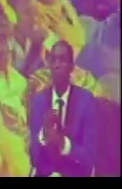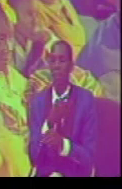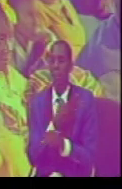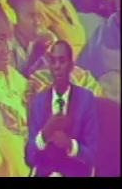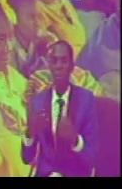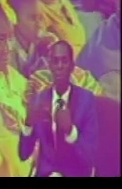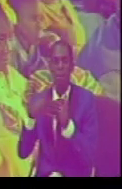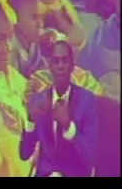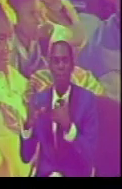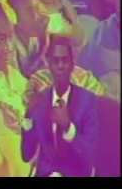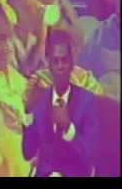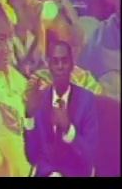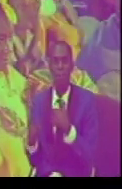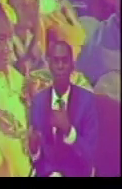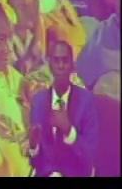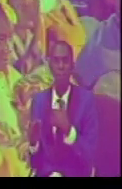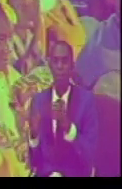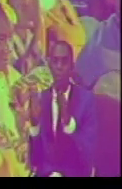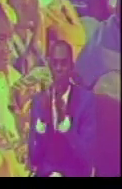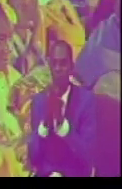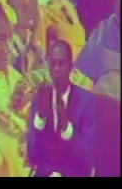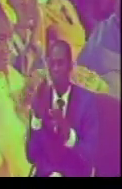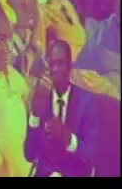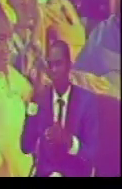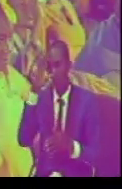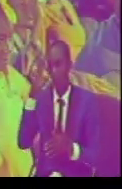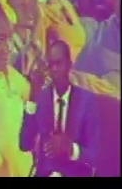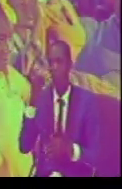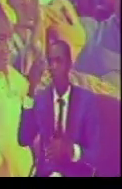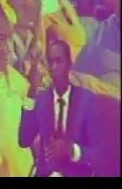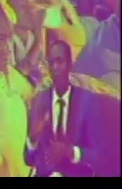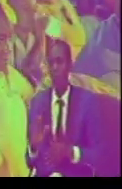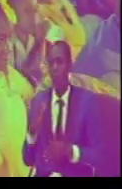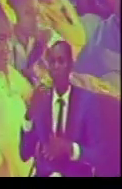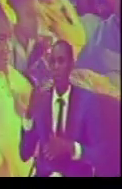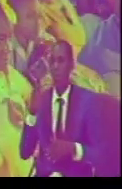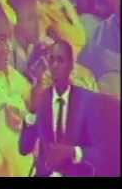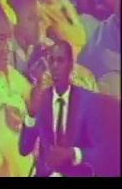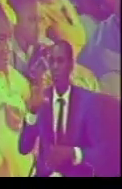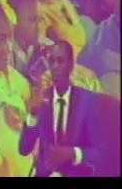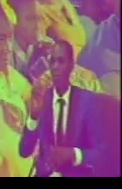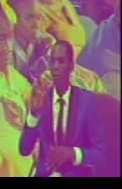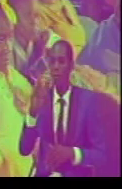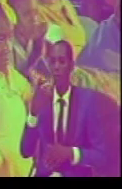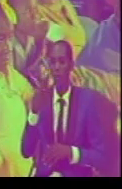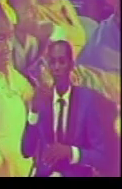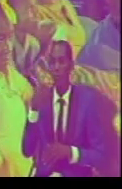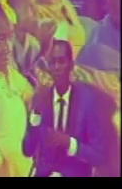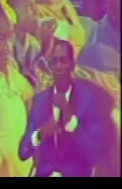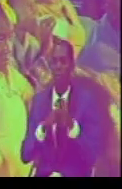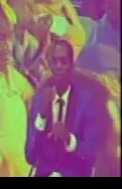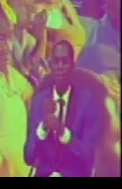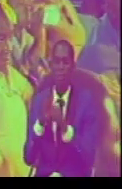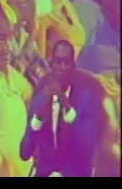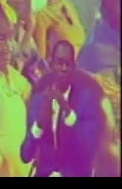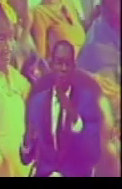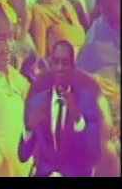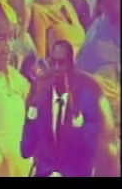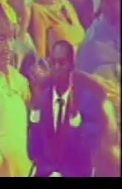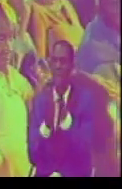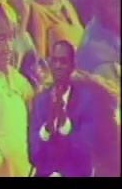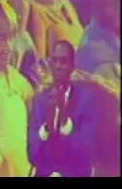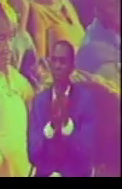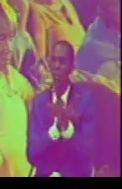10 years. And after the prayer of the man of God, ulcer of 10